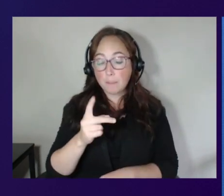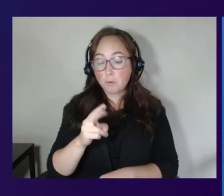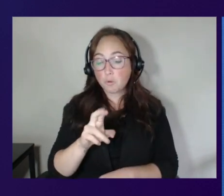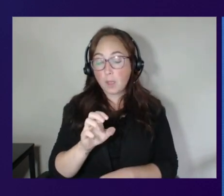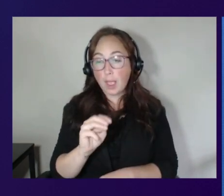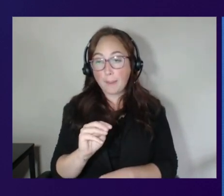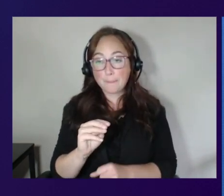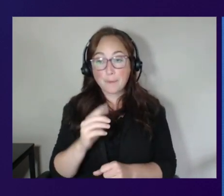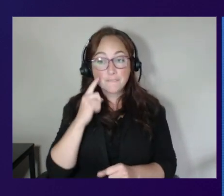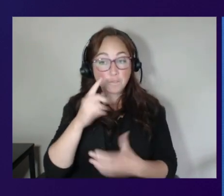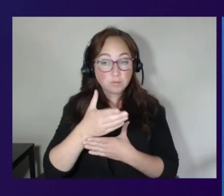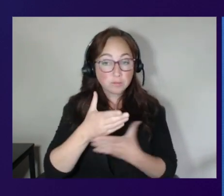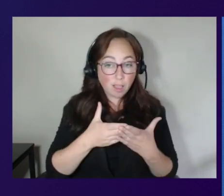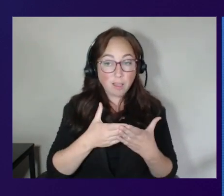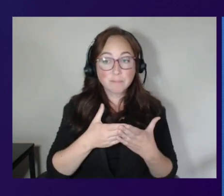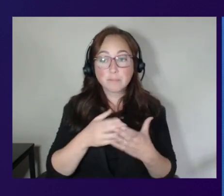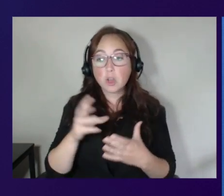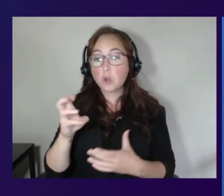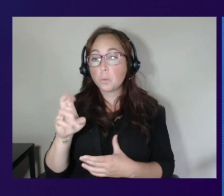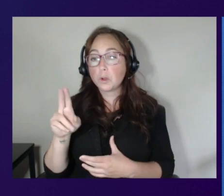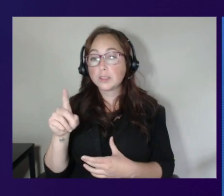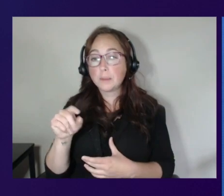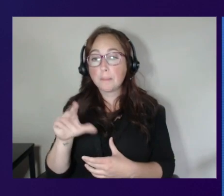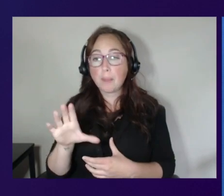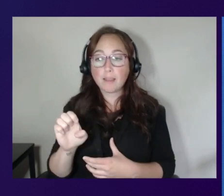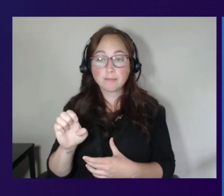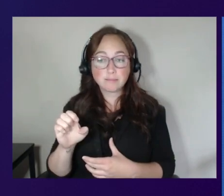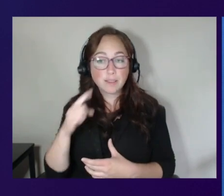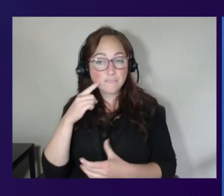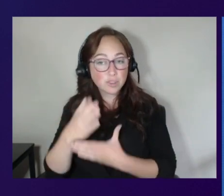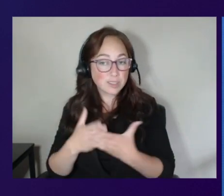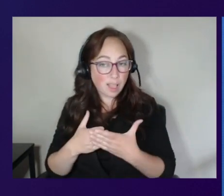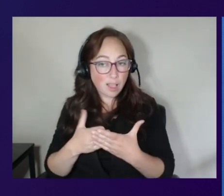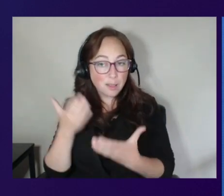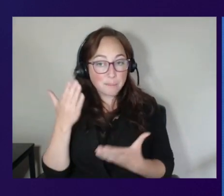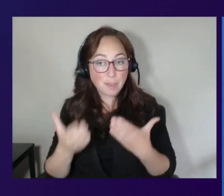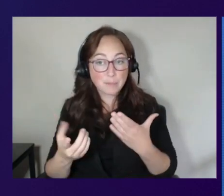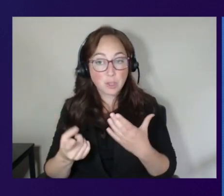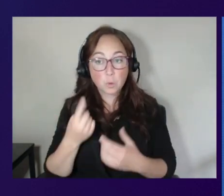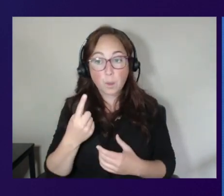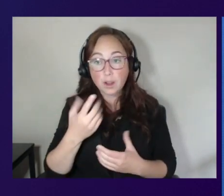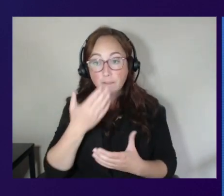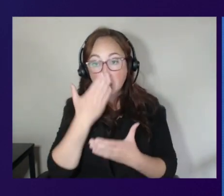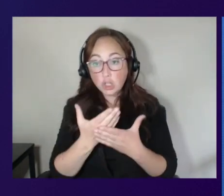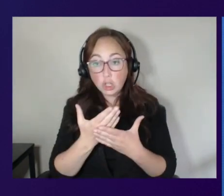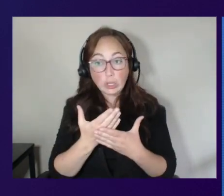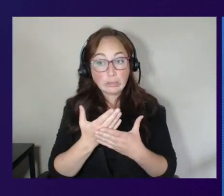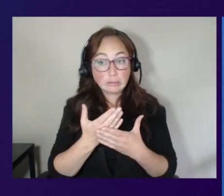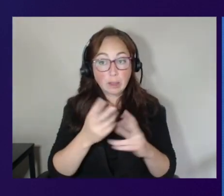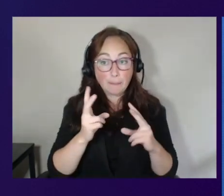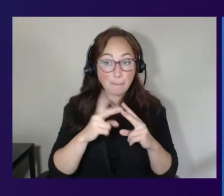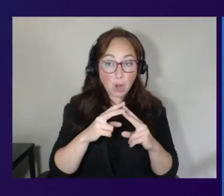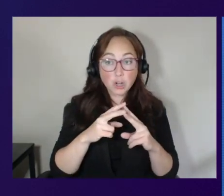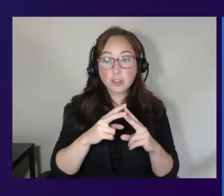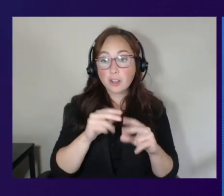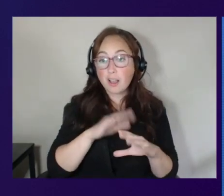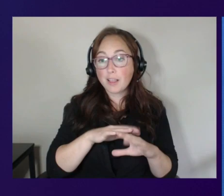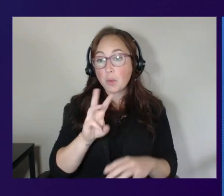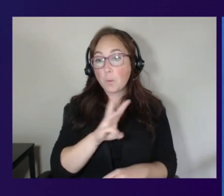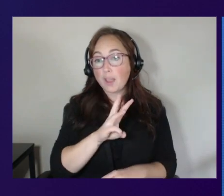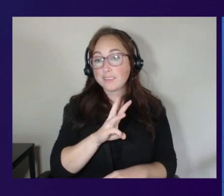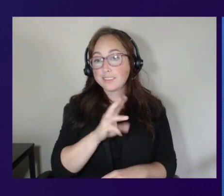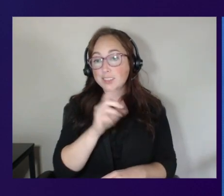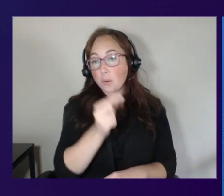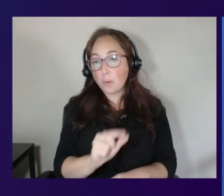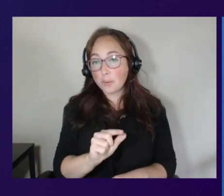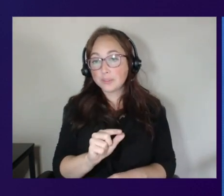you're on Workspaces Core for some workloads. You're on maybe one of our, good friends that are also based on the West Coast for some of them, and you're on us for